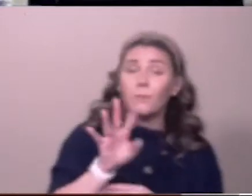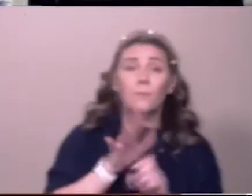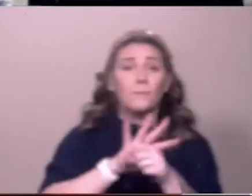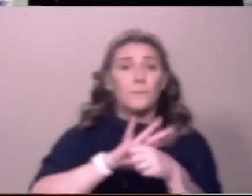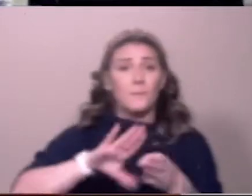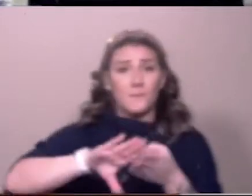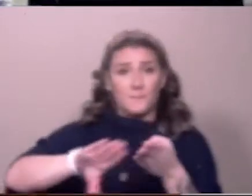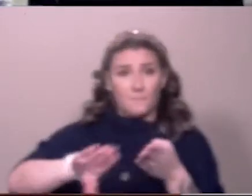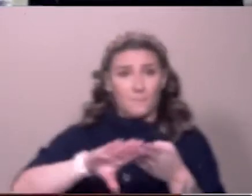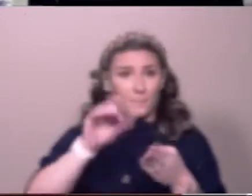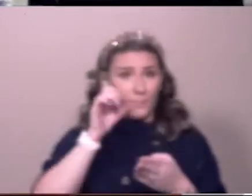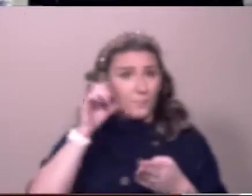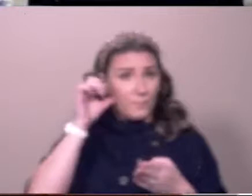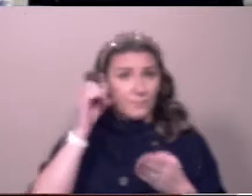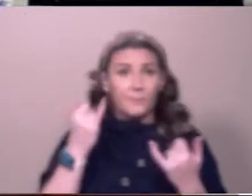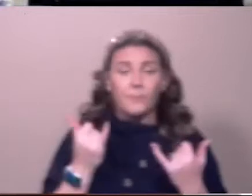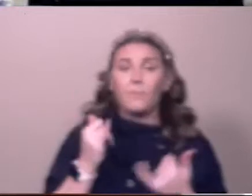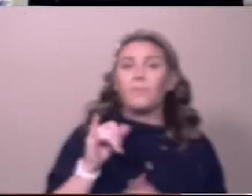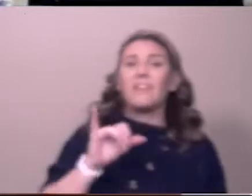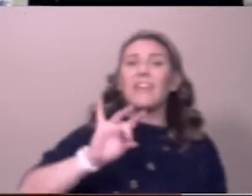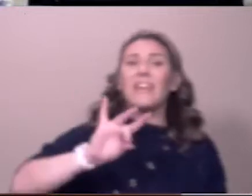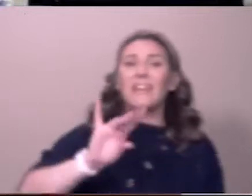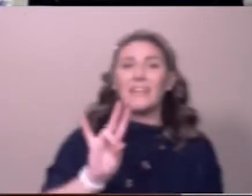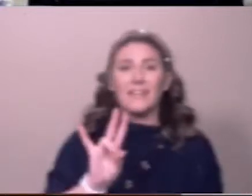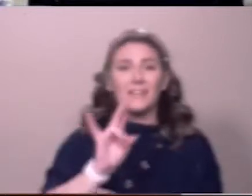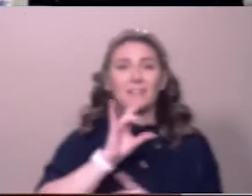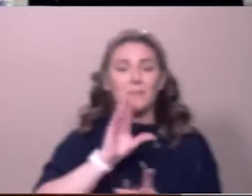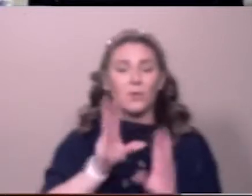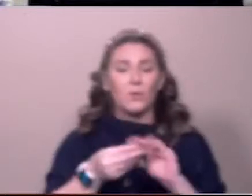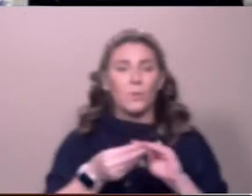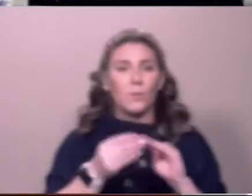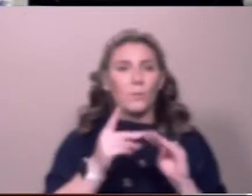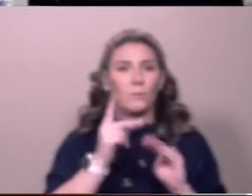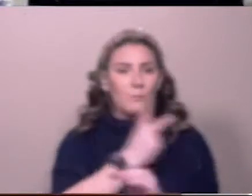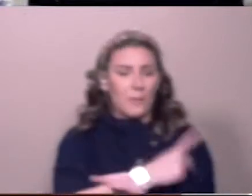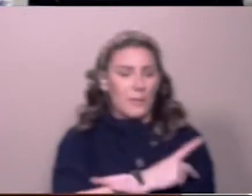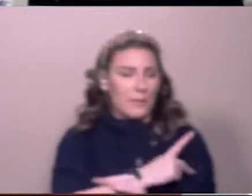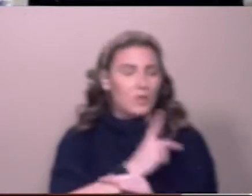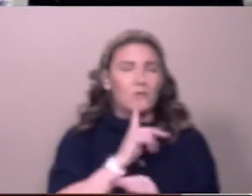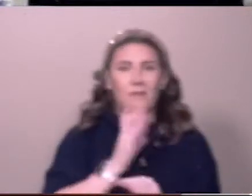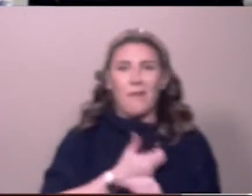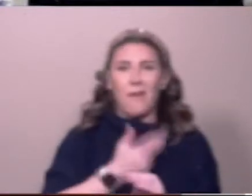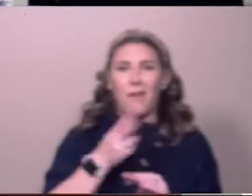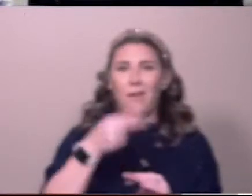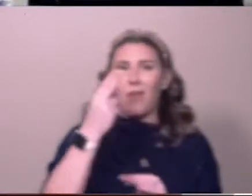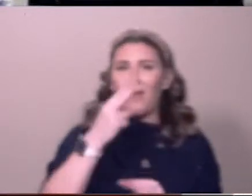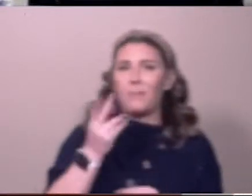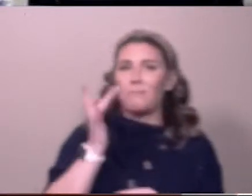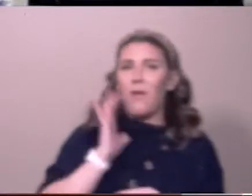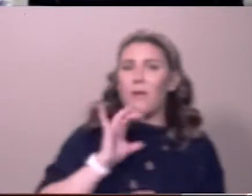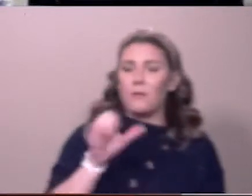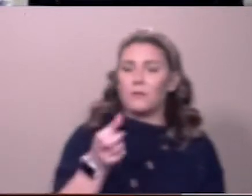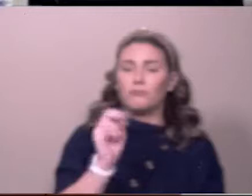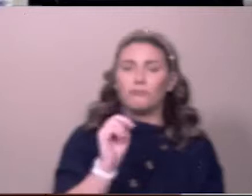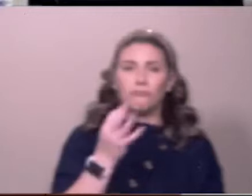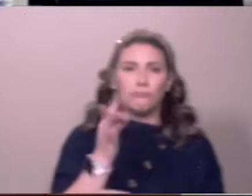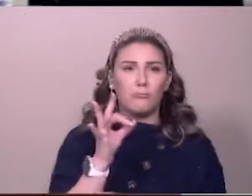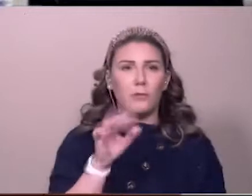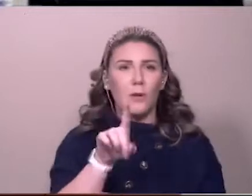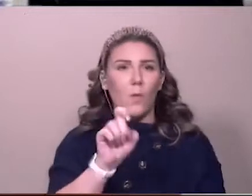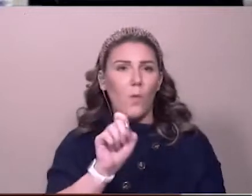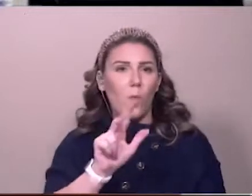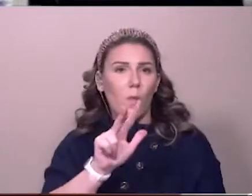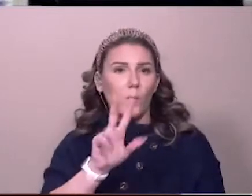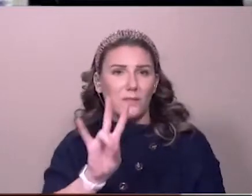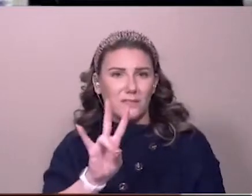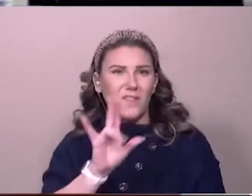sitting at 87 total patients for our hospitals. Our high was back on January 19th, where we had 137. So that's